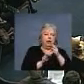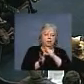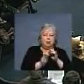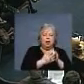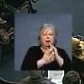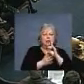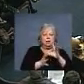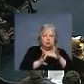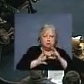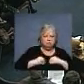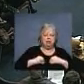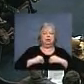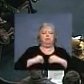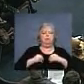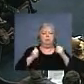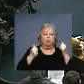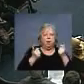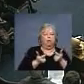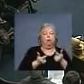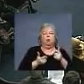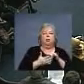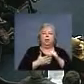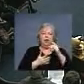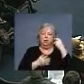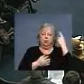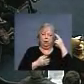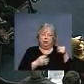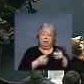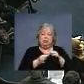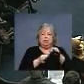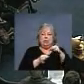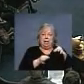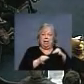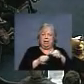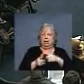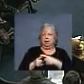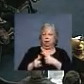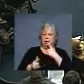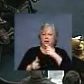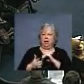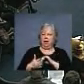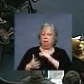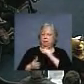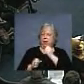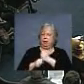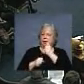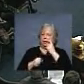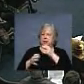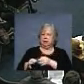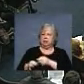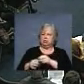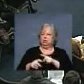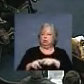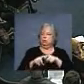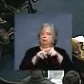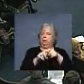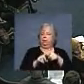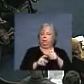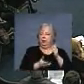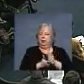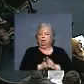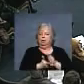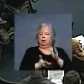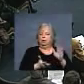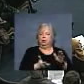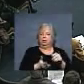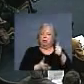mutually acceptable by both parties. That's why he delayed, and then we have a tactic to place a moratorium that kills